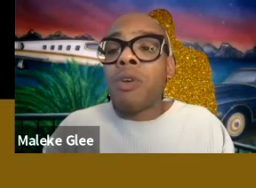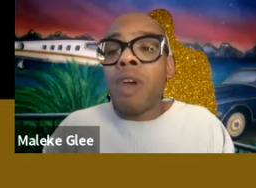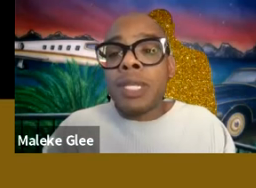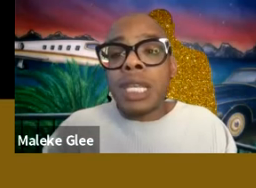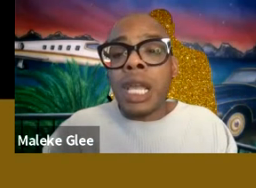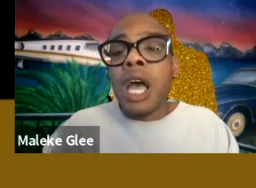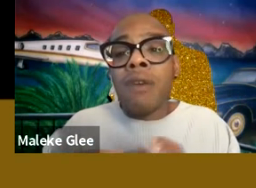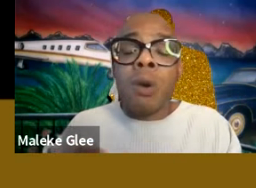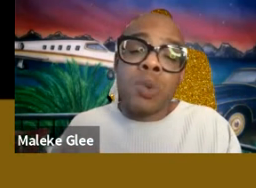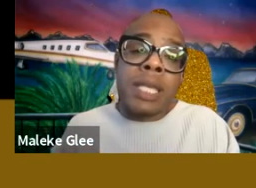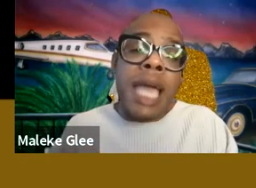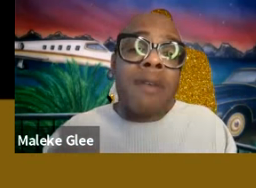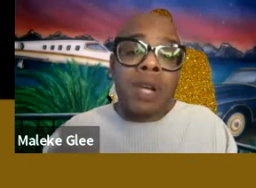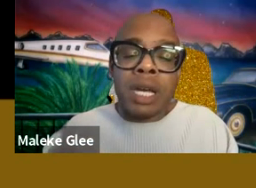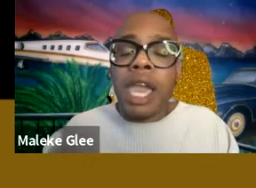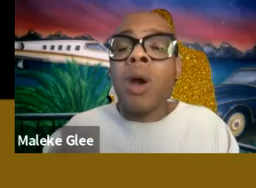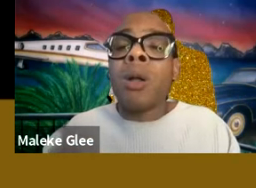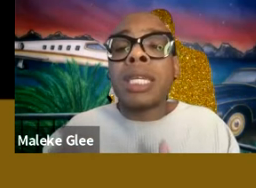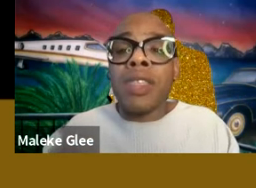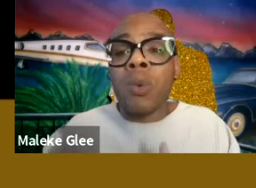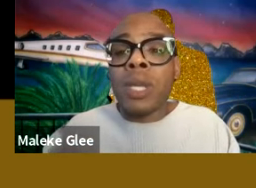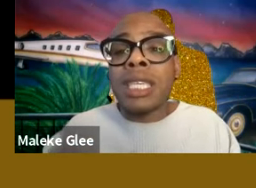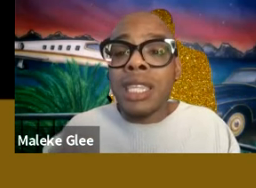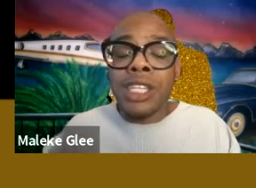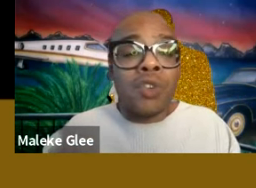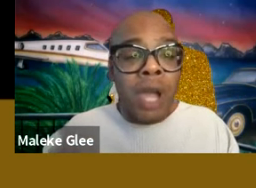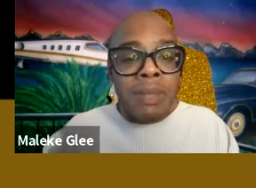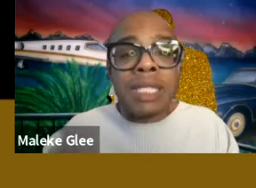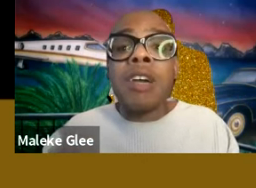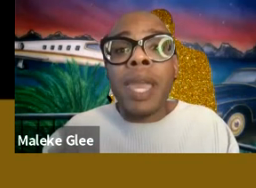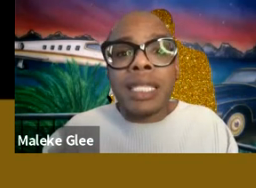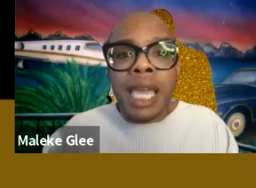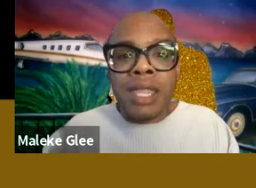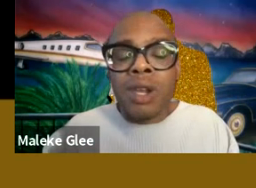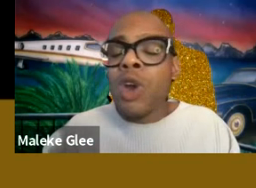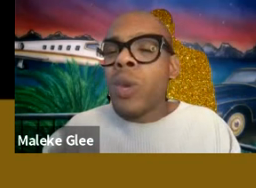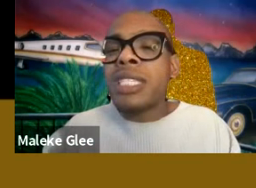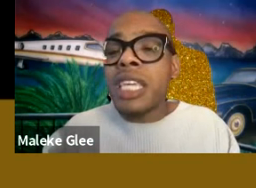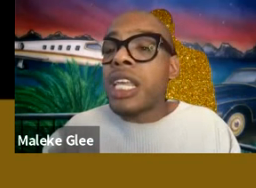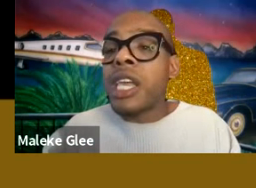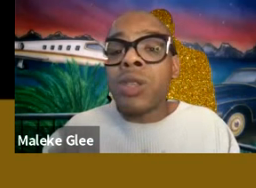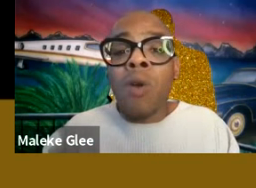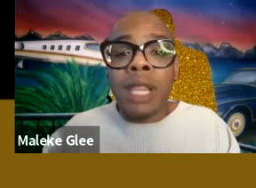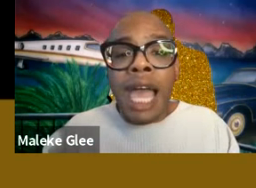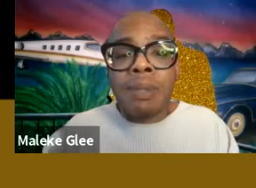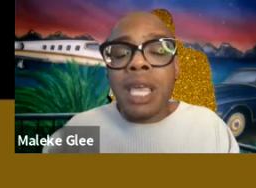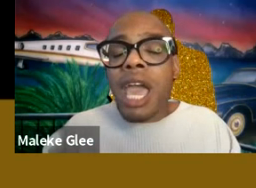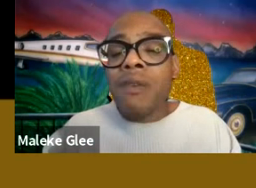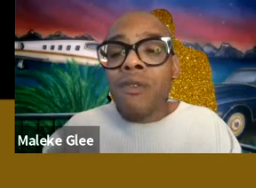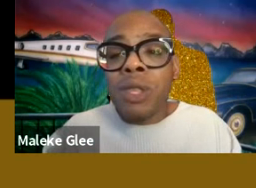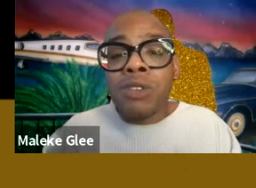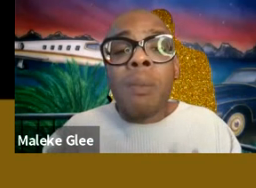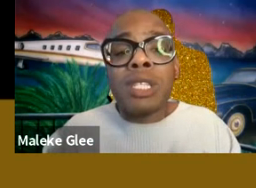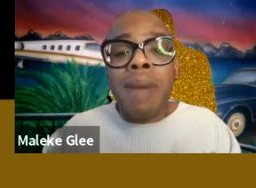we had a drummer representing of Coast West Africa. And all together, we see these drums syncopate together, we see and hear the overlaps,